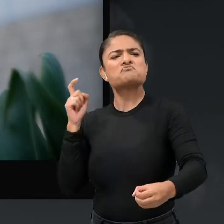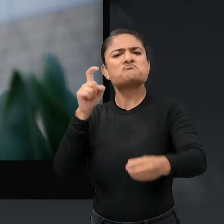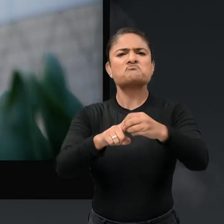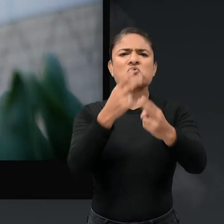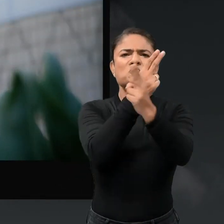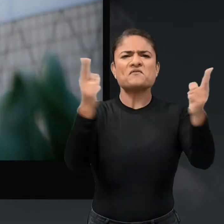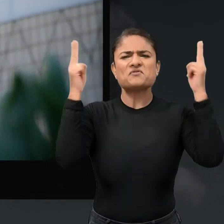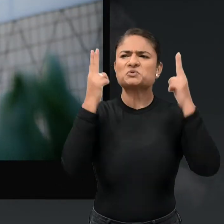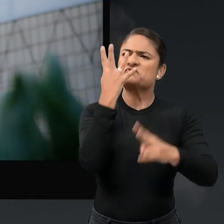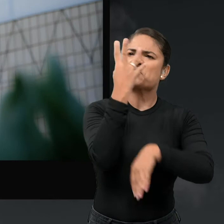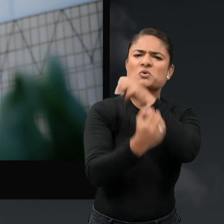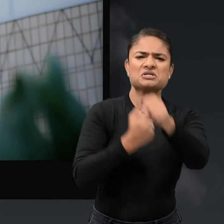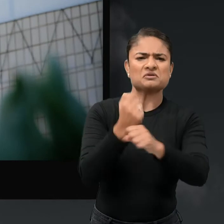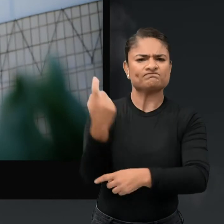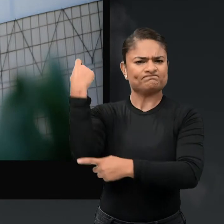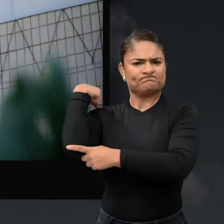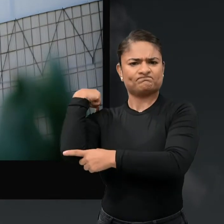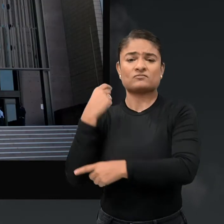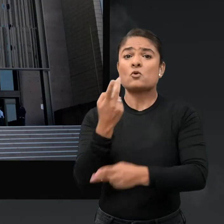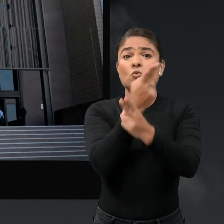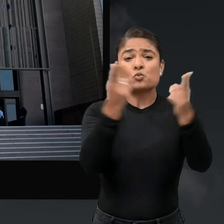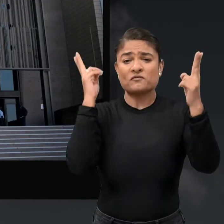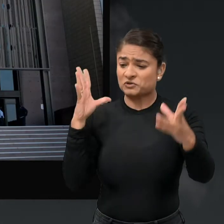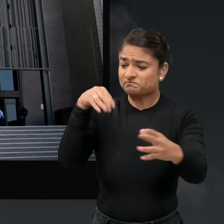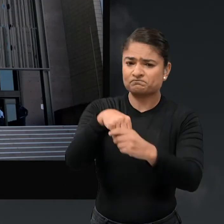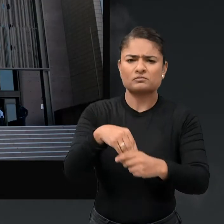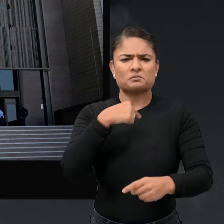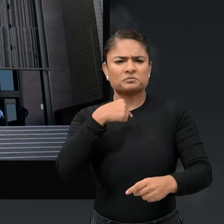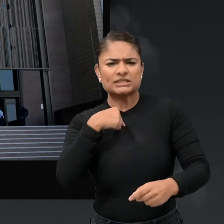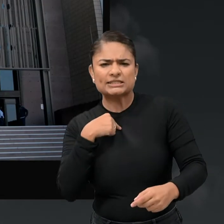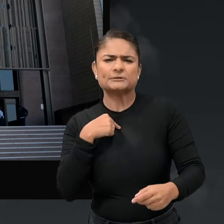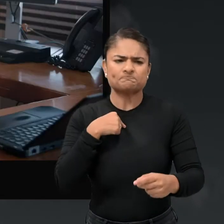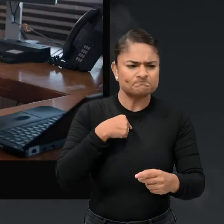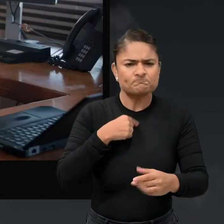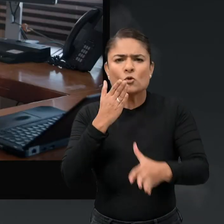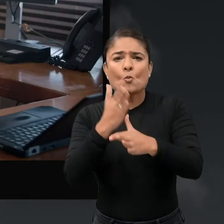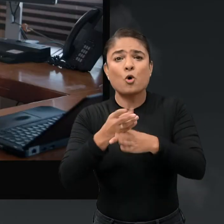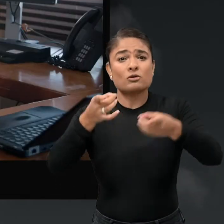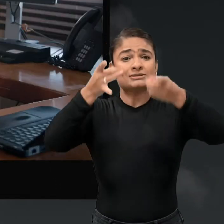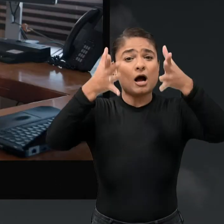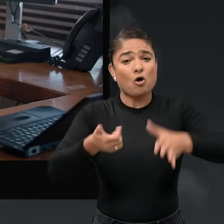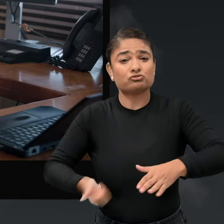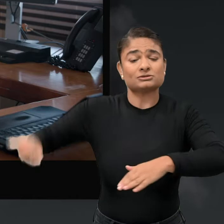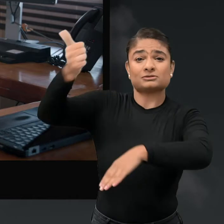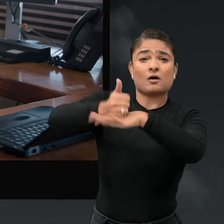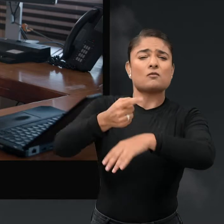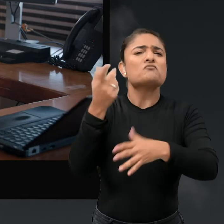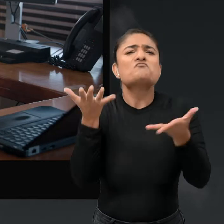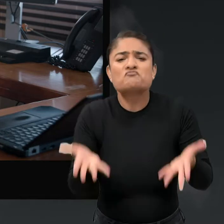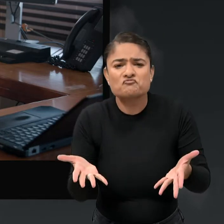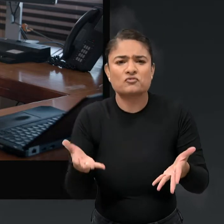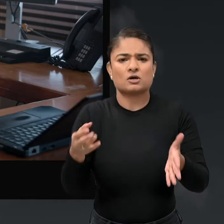I joined the university about 4 years ago. And when I joined the university, I was serving as the director